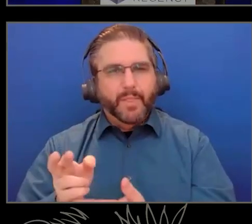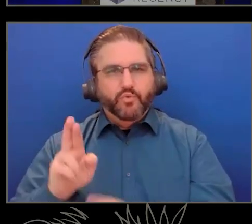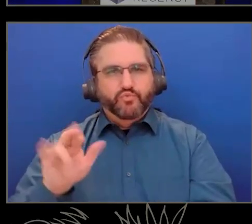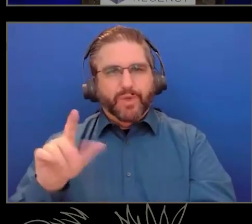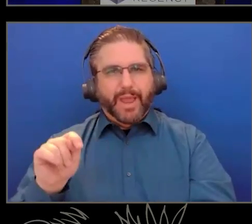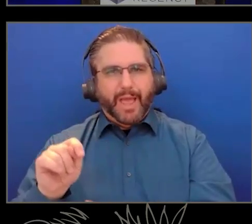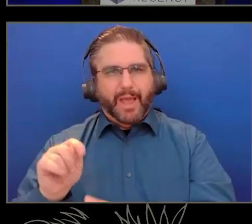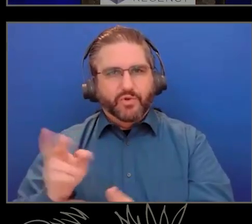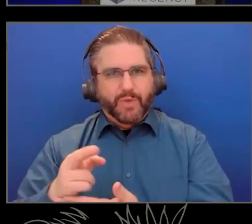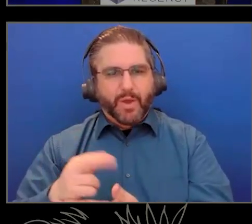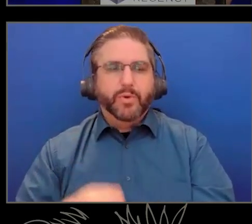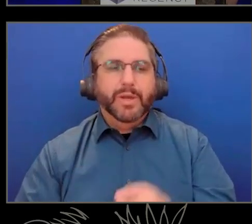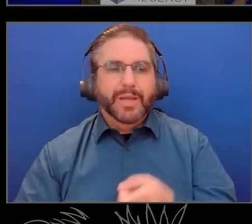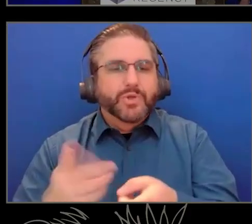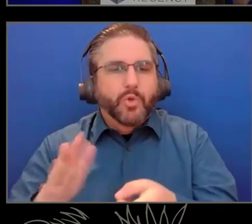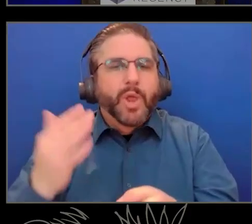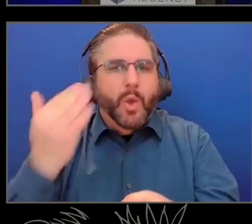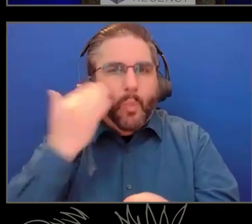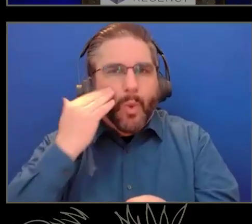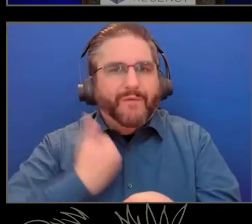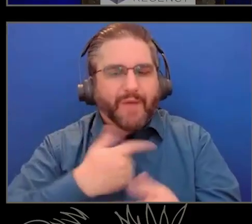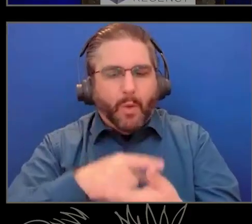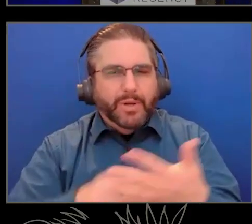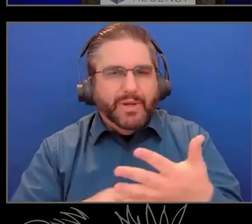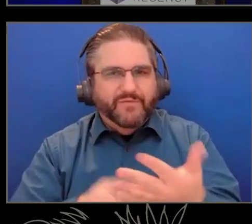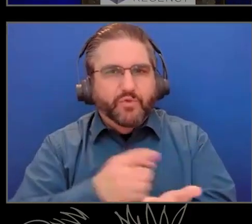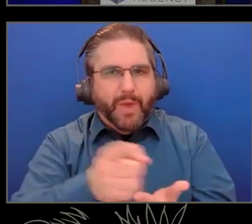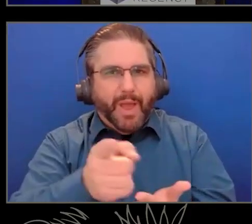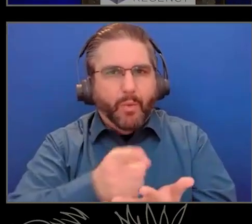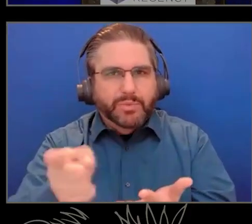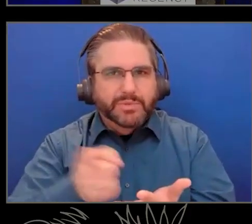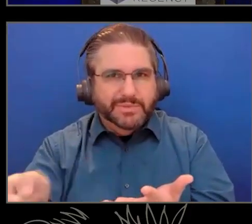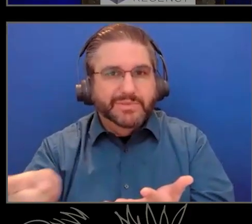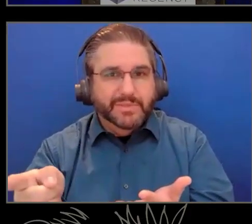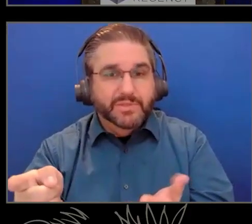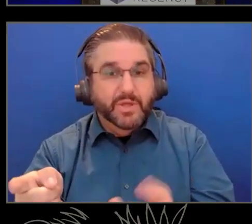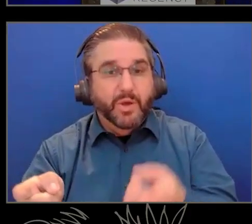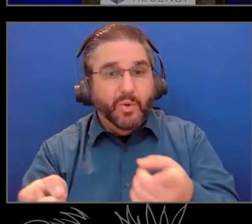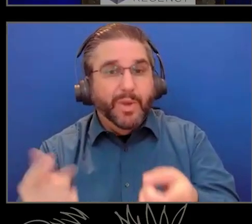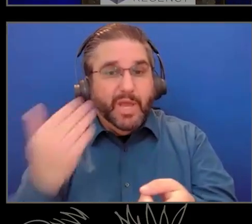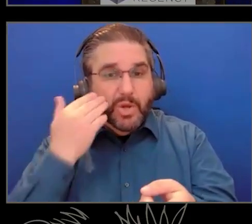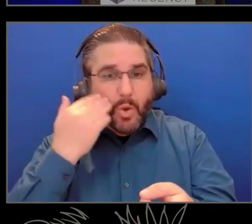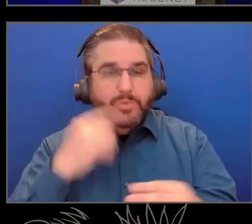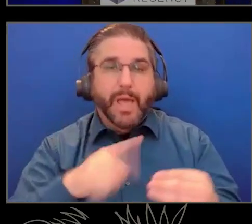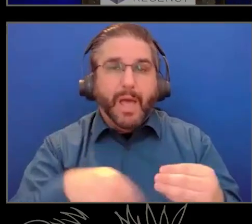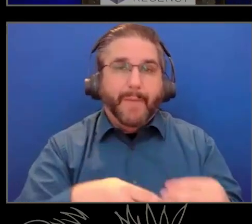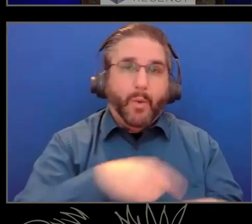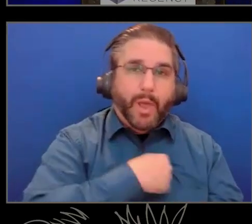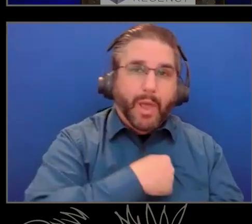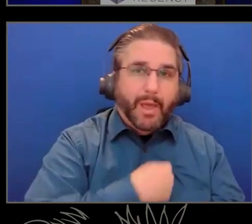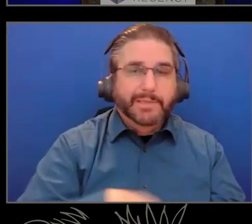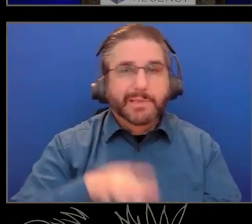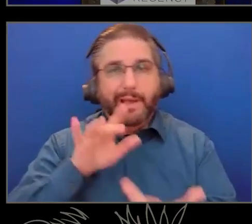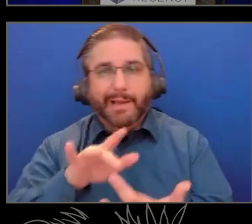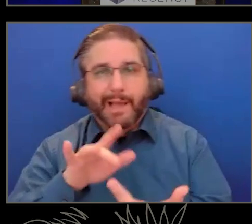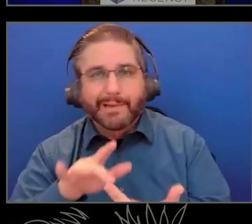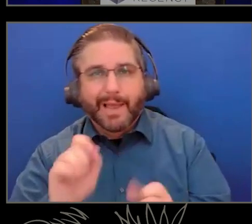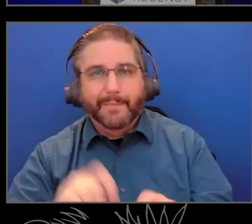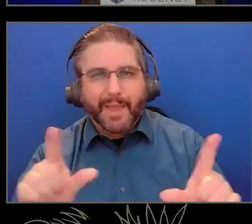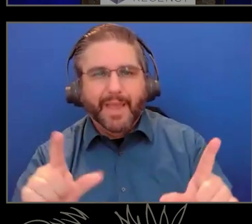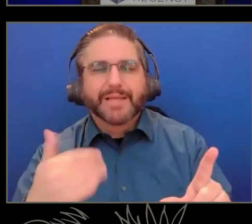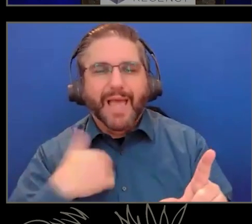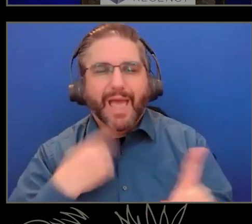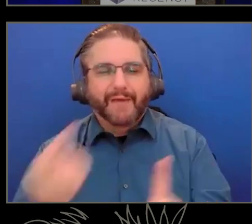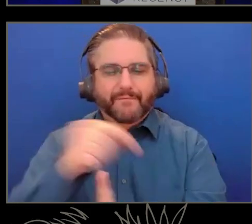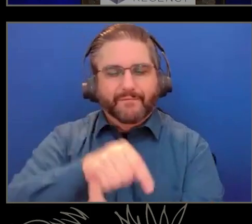of all of the different routes that we have, which is really nice. So it already knows that, oh, hey, the about us and the contact all have this optional lang in front of it. So we're